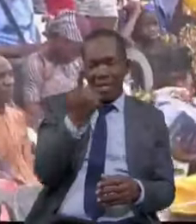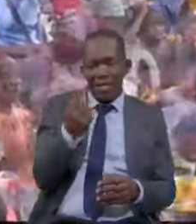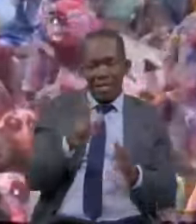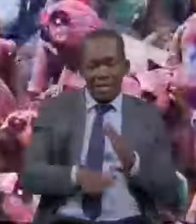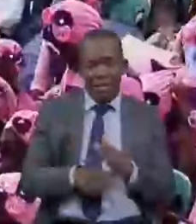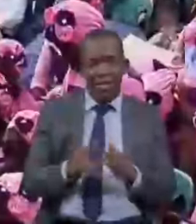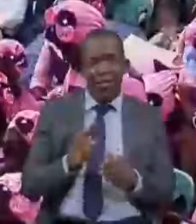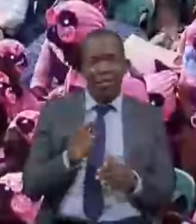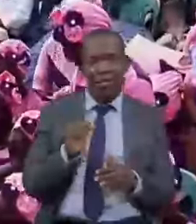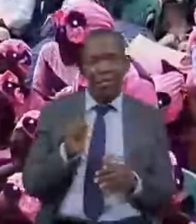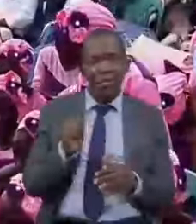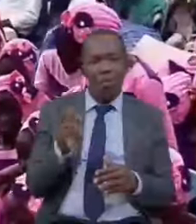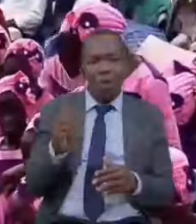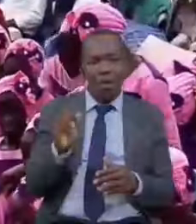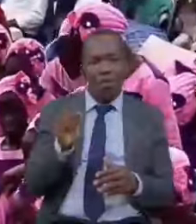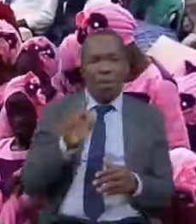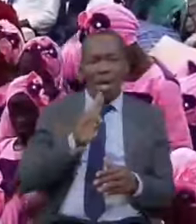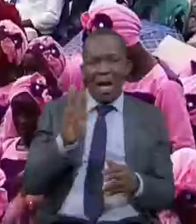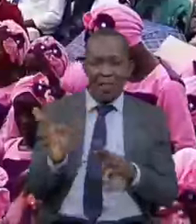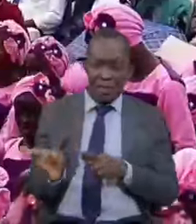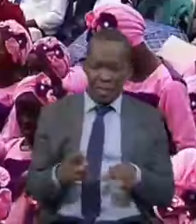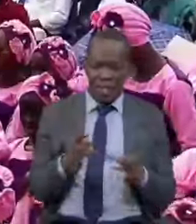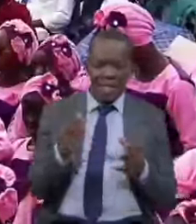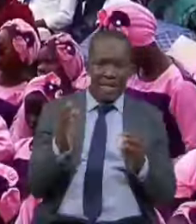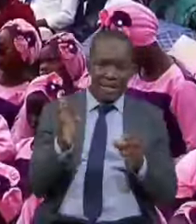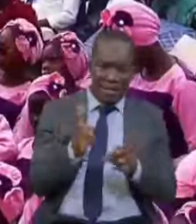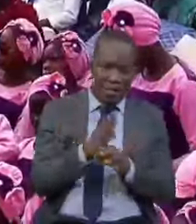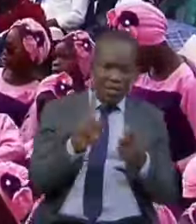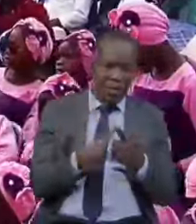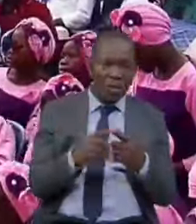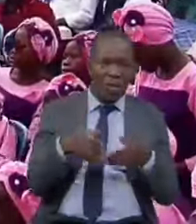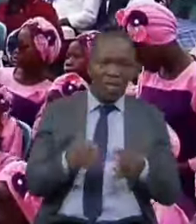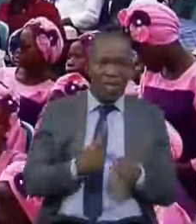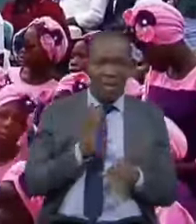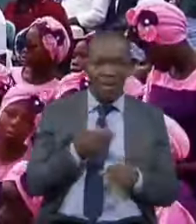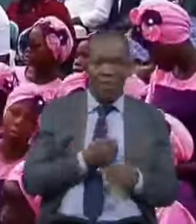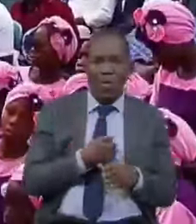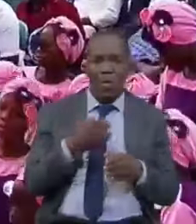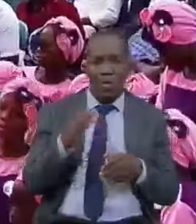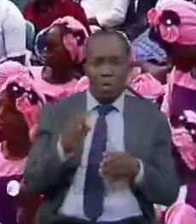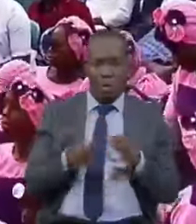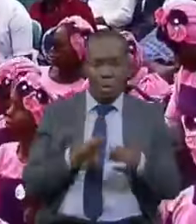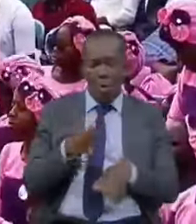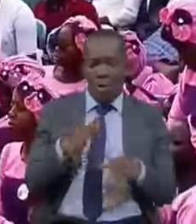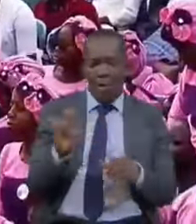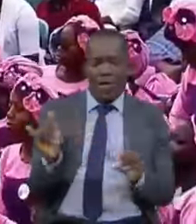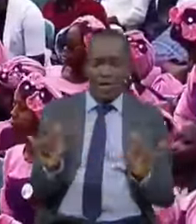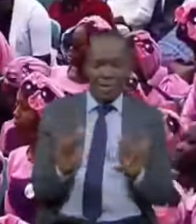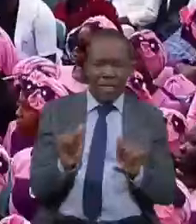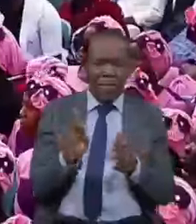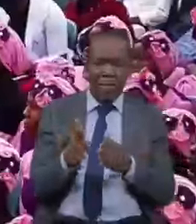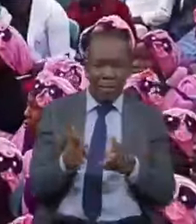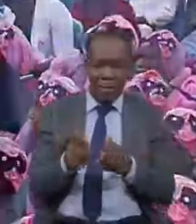let us walk by the same rule, let us mind the same thing.